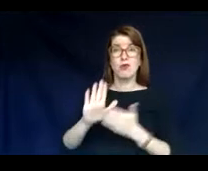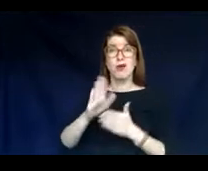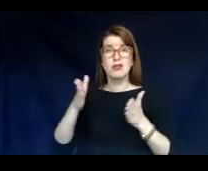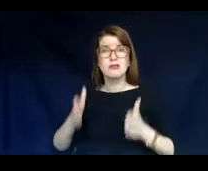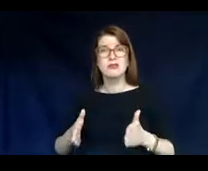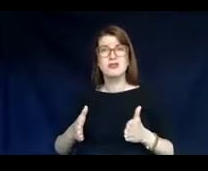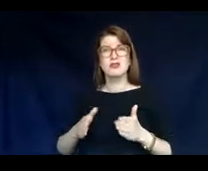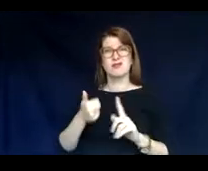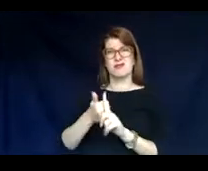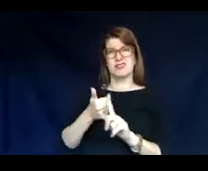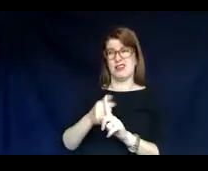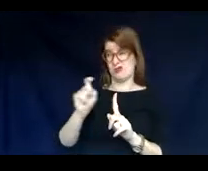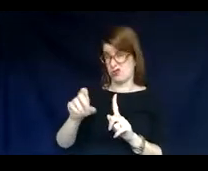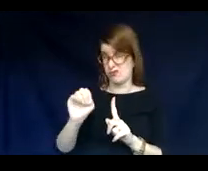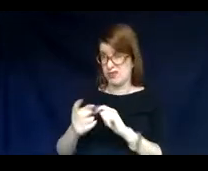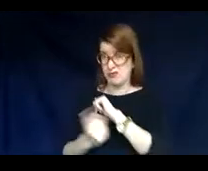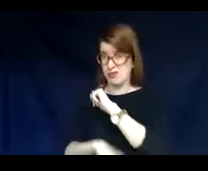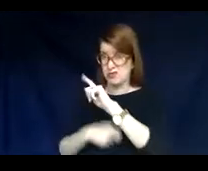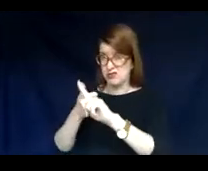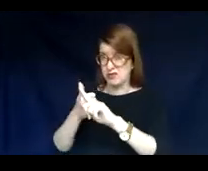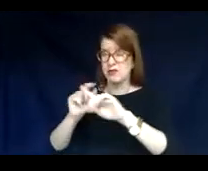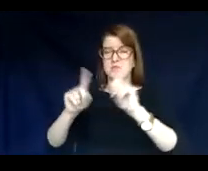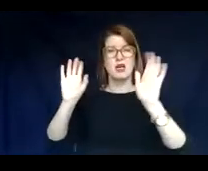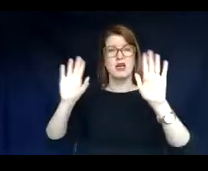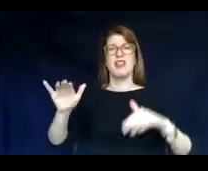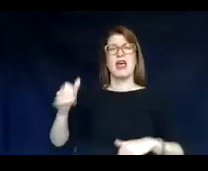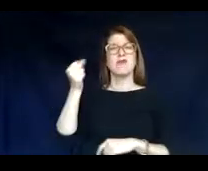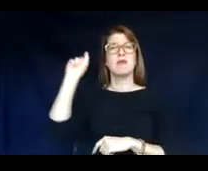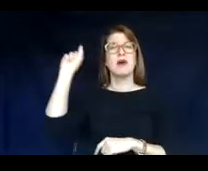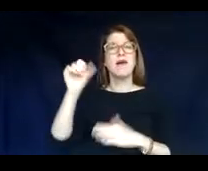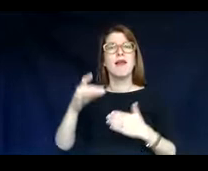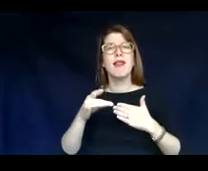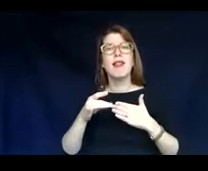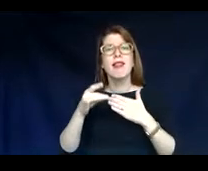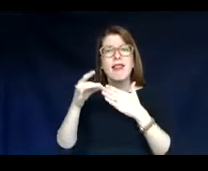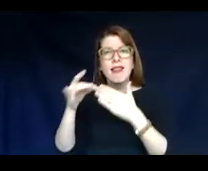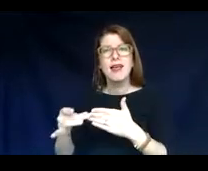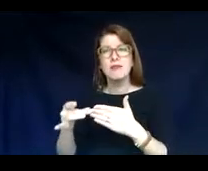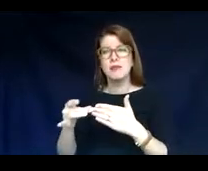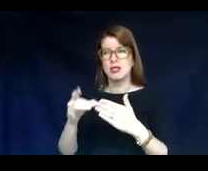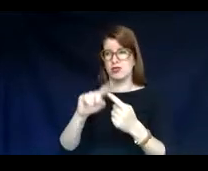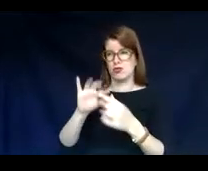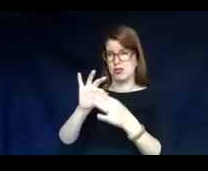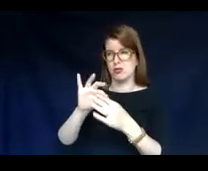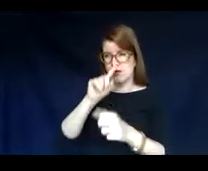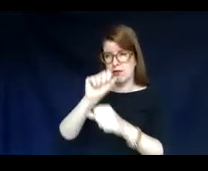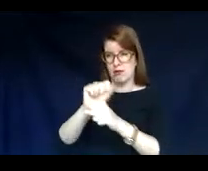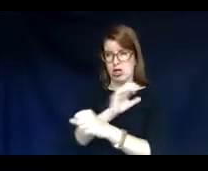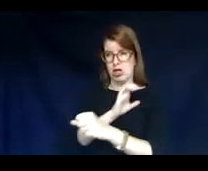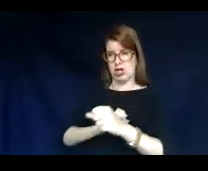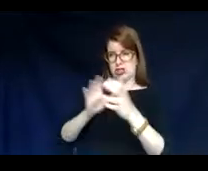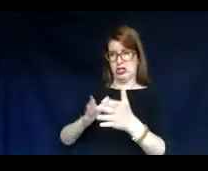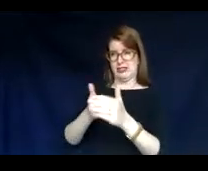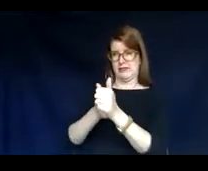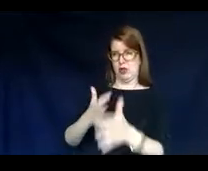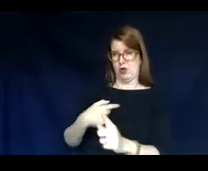its own form of punishment. But in that rebellion, it led me to a relationship with a true Christ follower. I saw religion from the